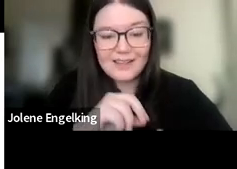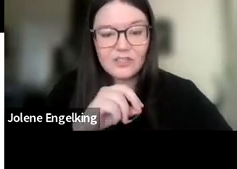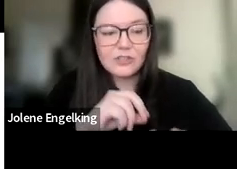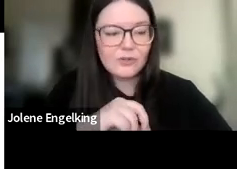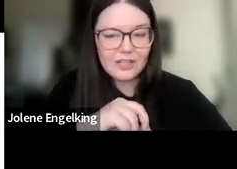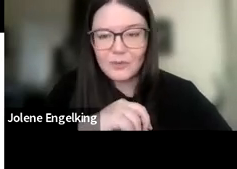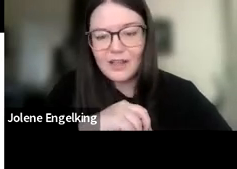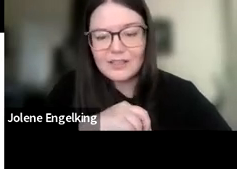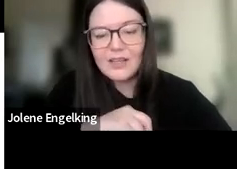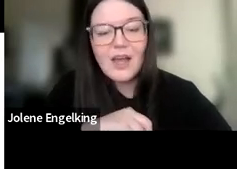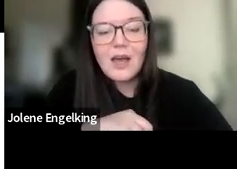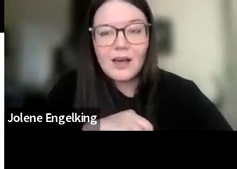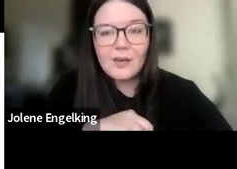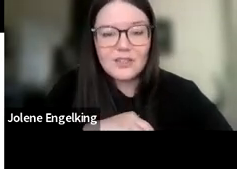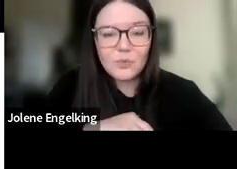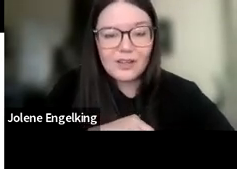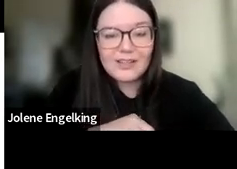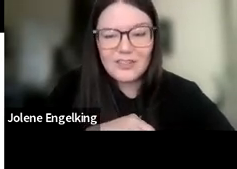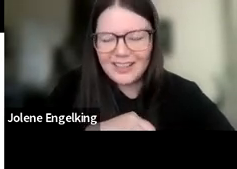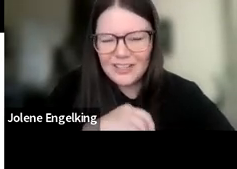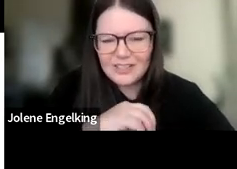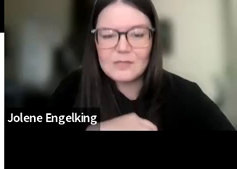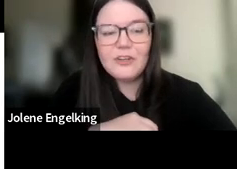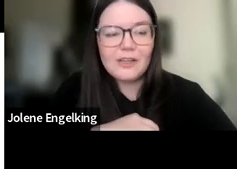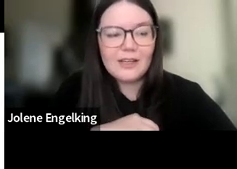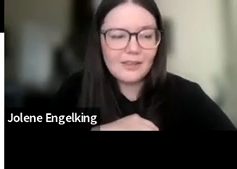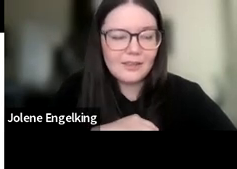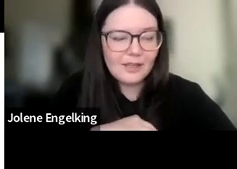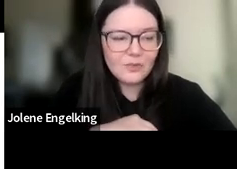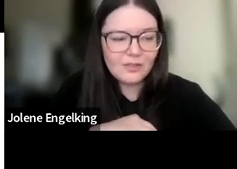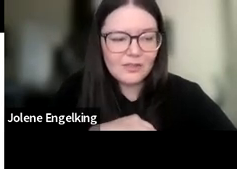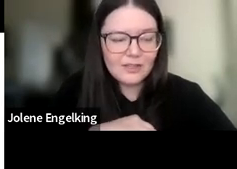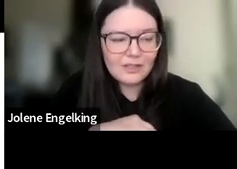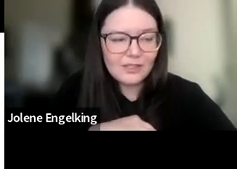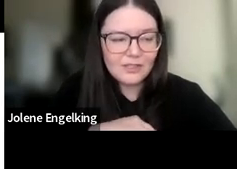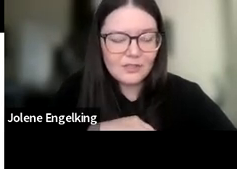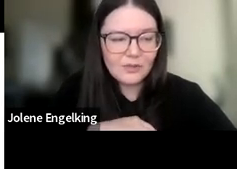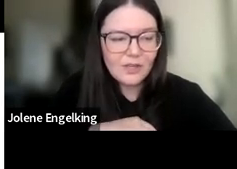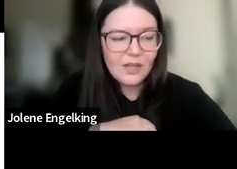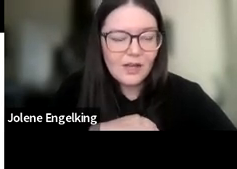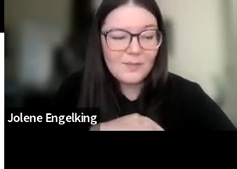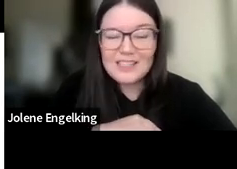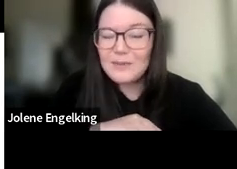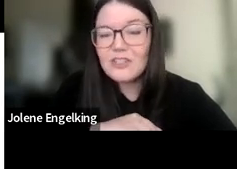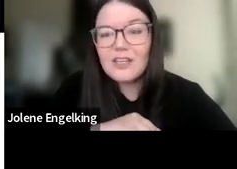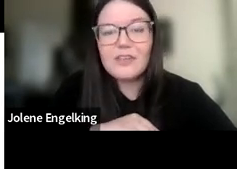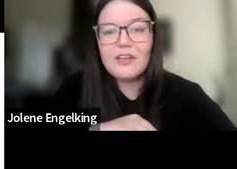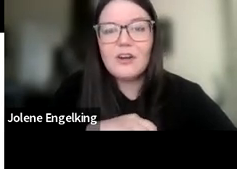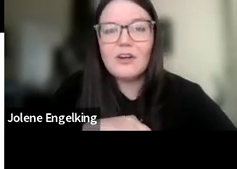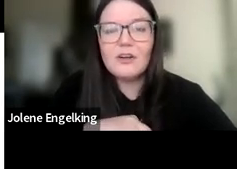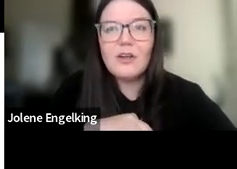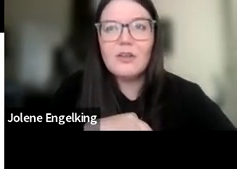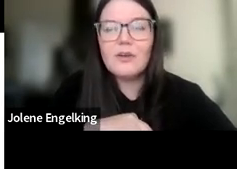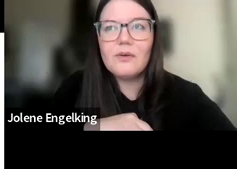own body, to your own sexuality, as well as your connection to spirit. I think that is one of the things that we need to, and especially if